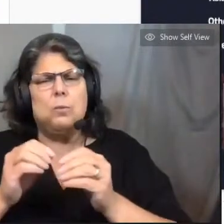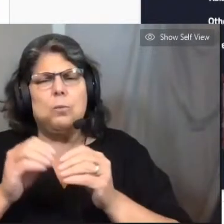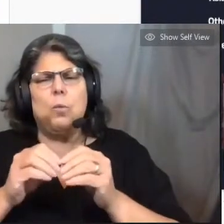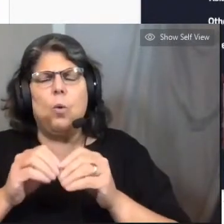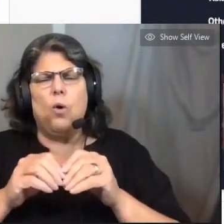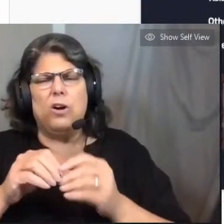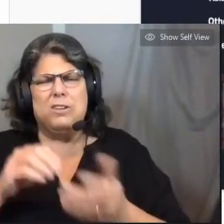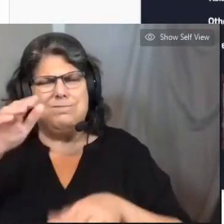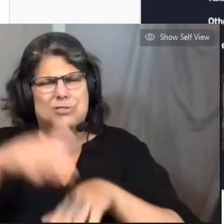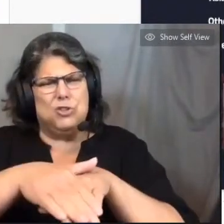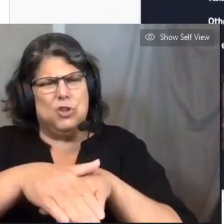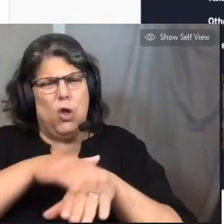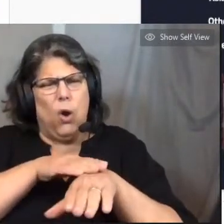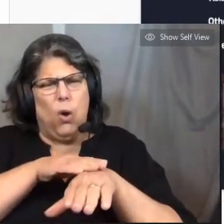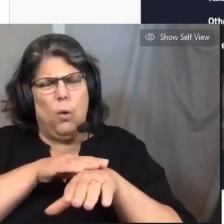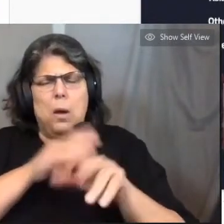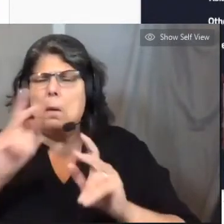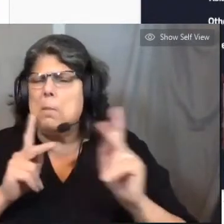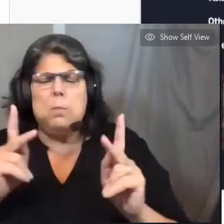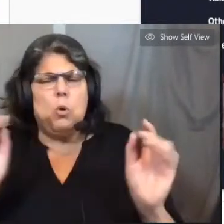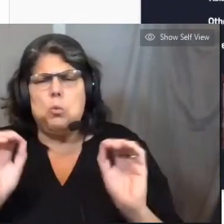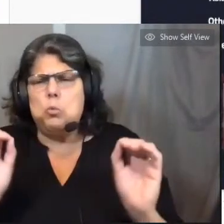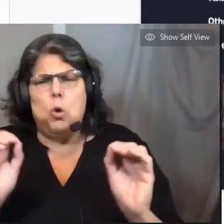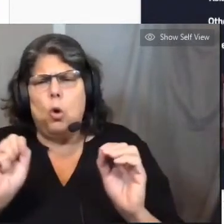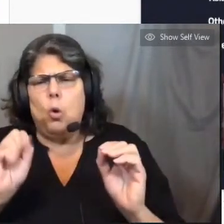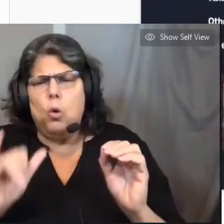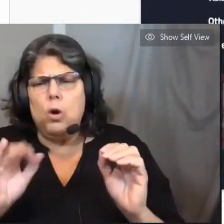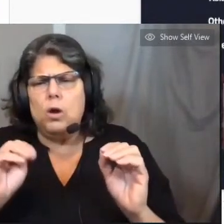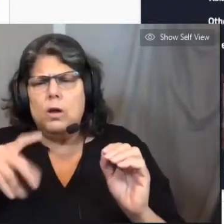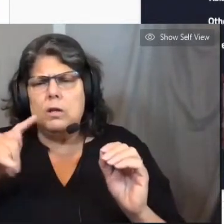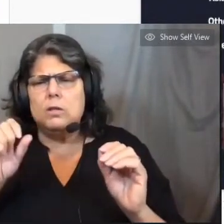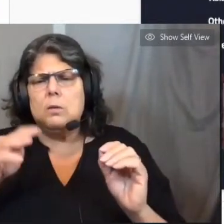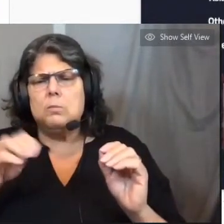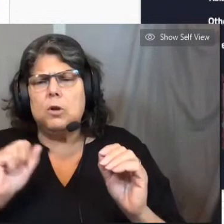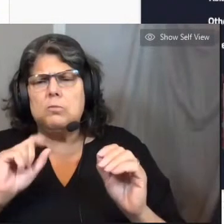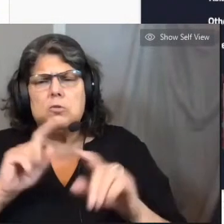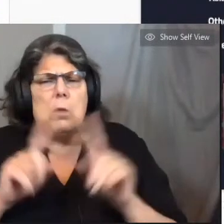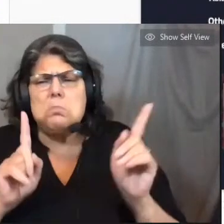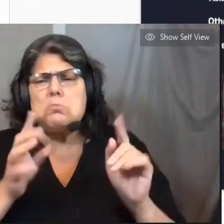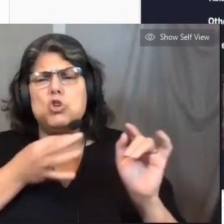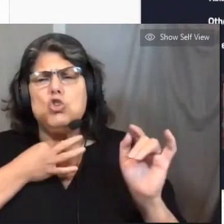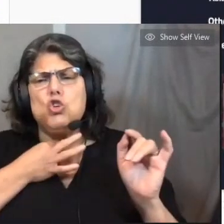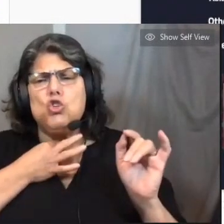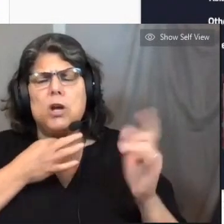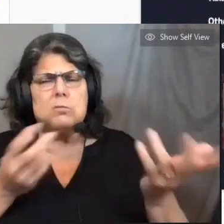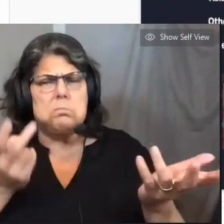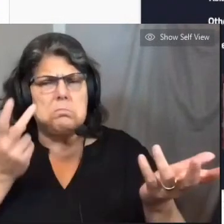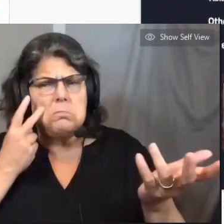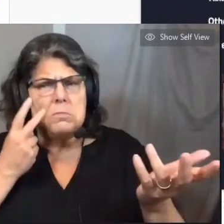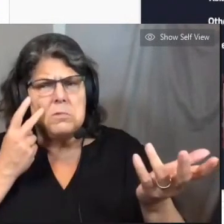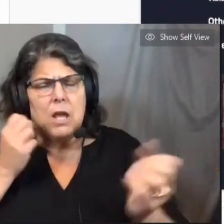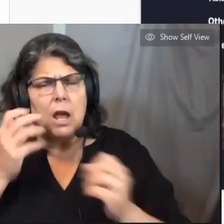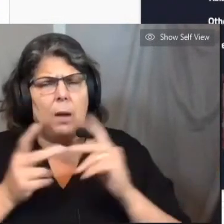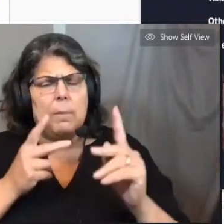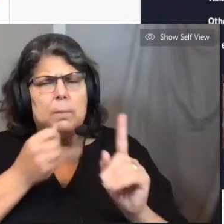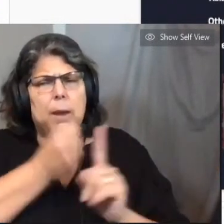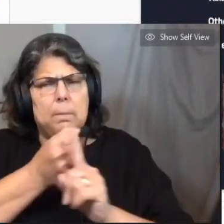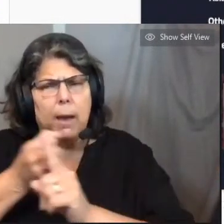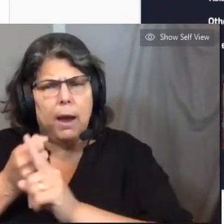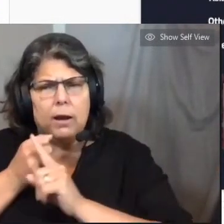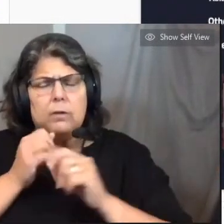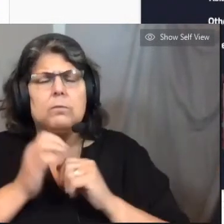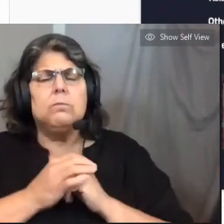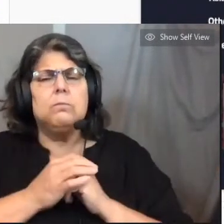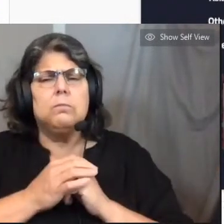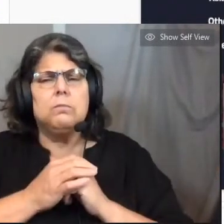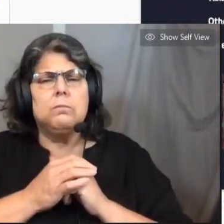for people who do not have symptoms. We're just doing it for surveillance to see how much is being affected in our community. And the good news